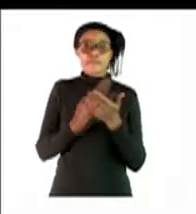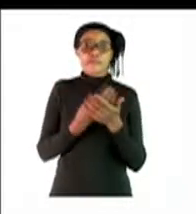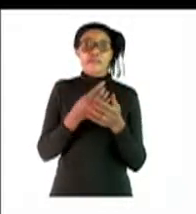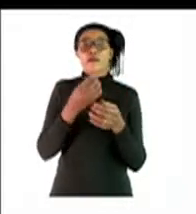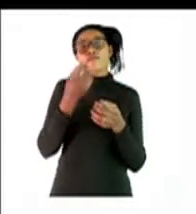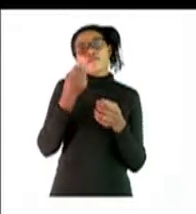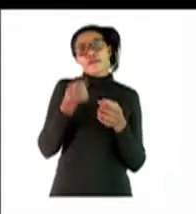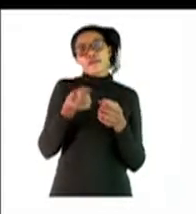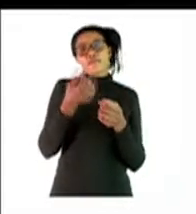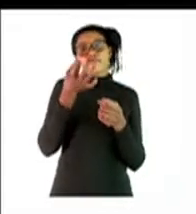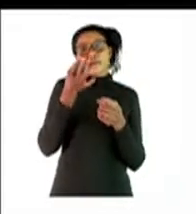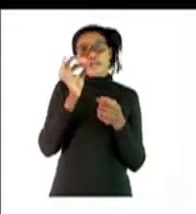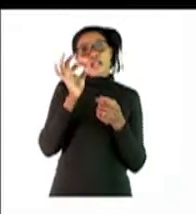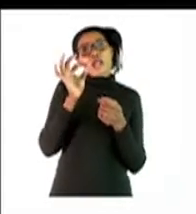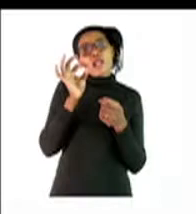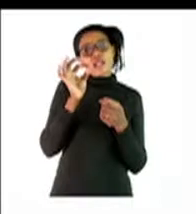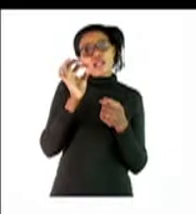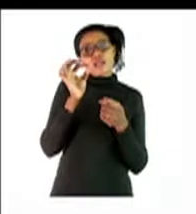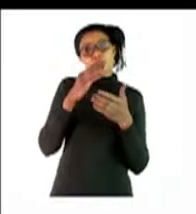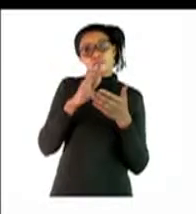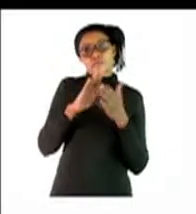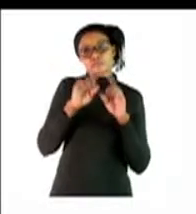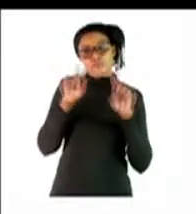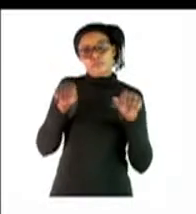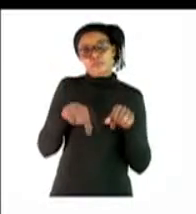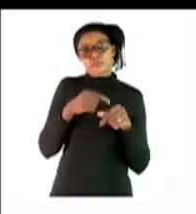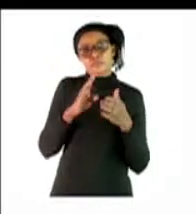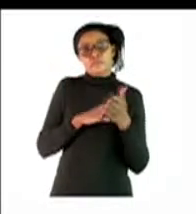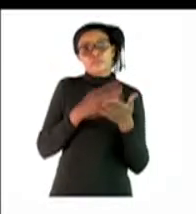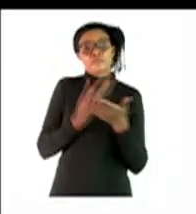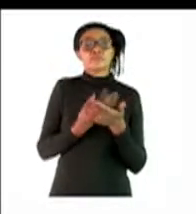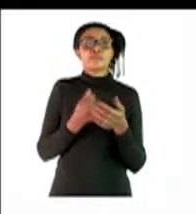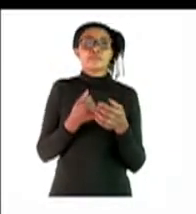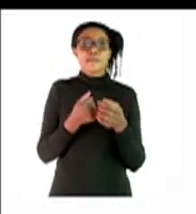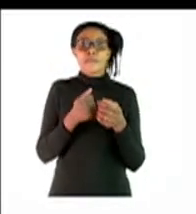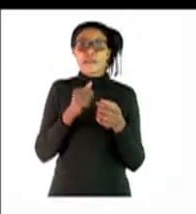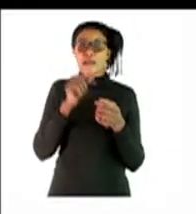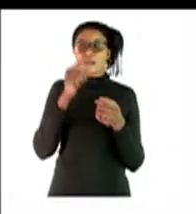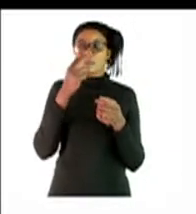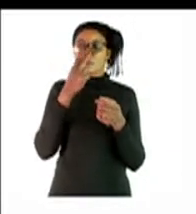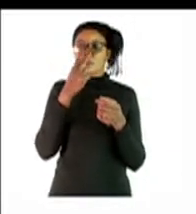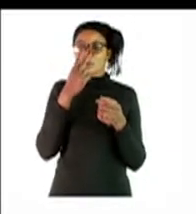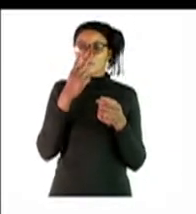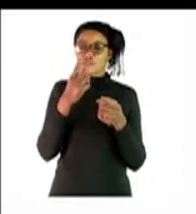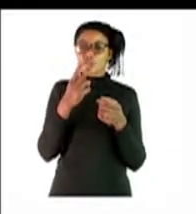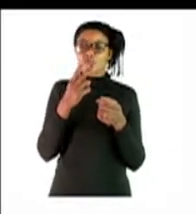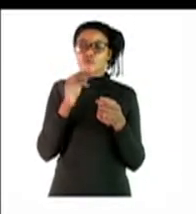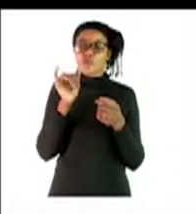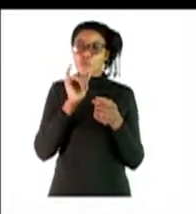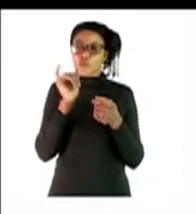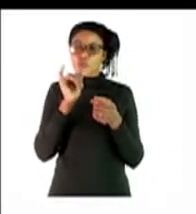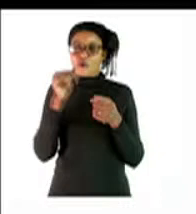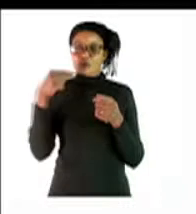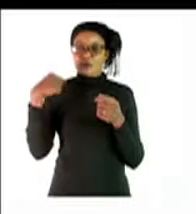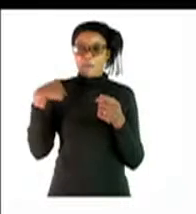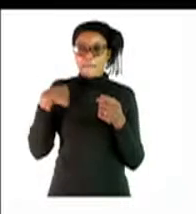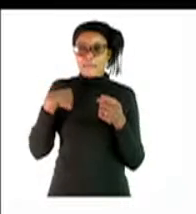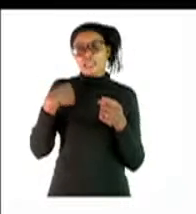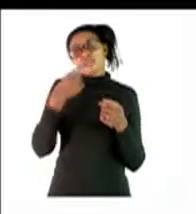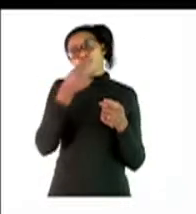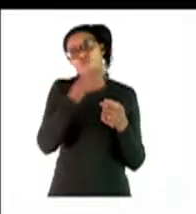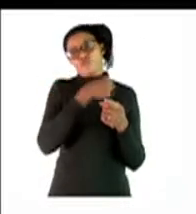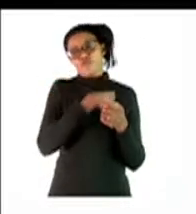pictures, and we have to identify whether it's a male or a